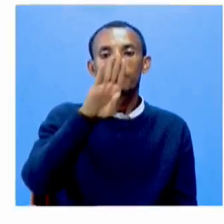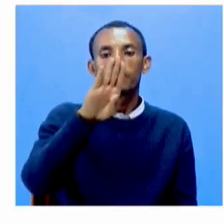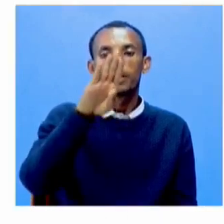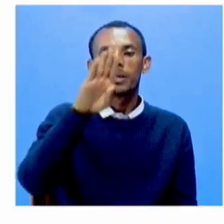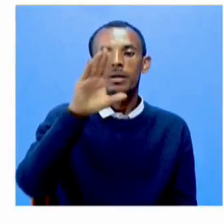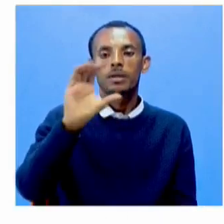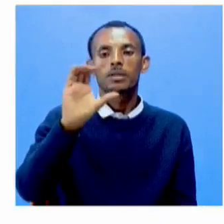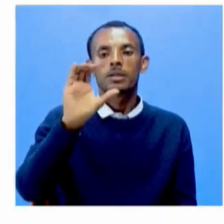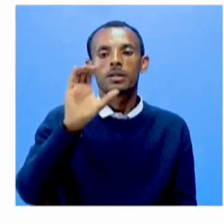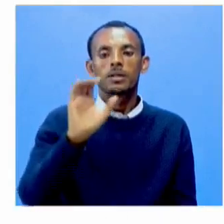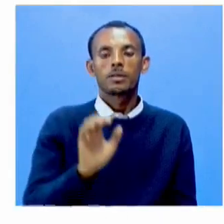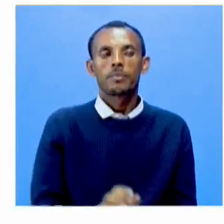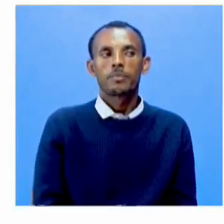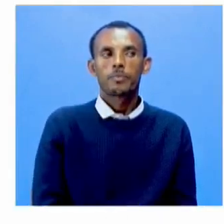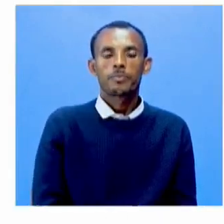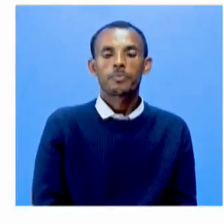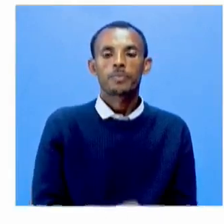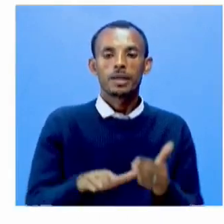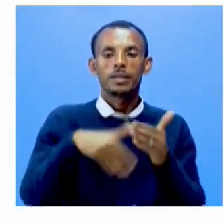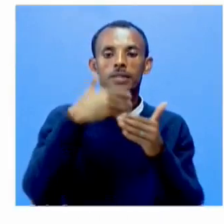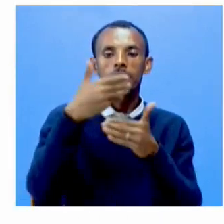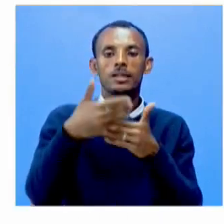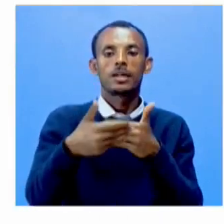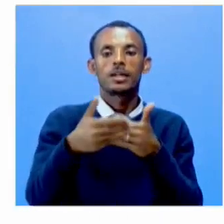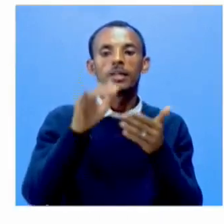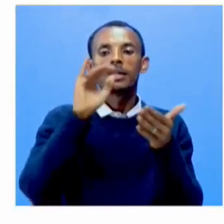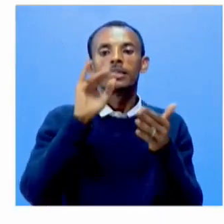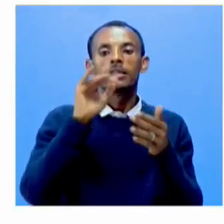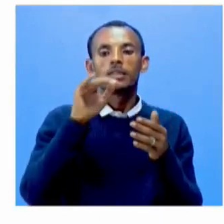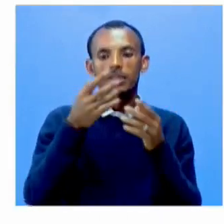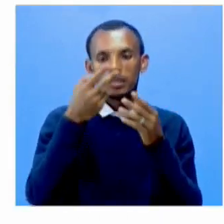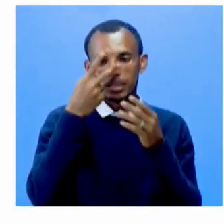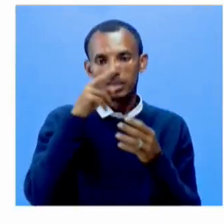BC. Then show that